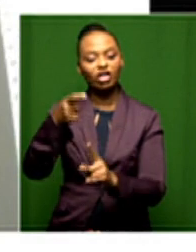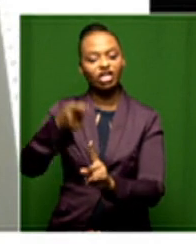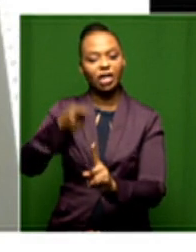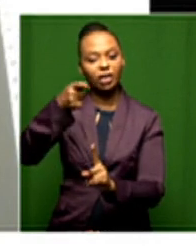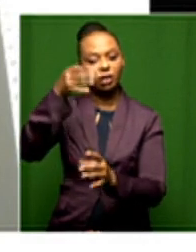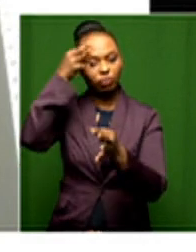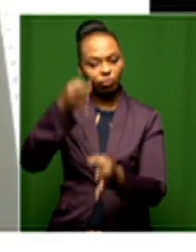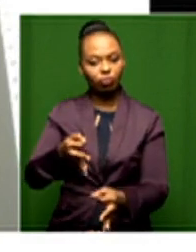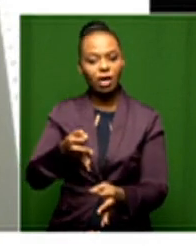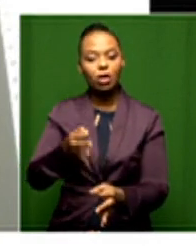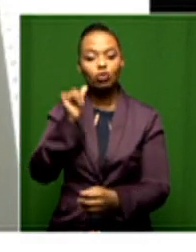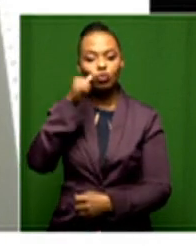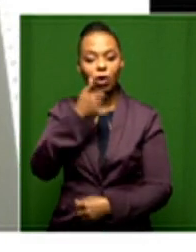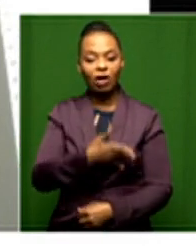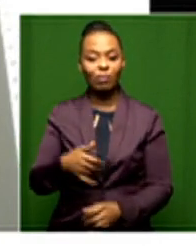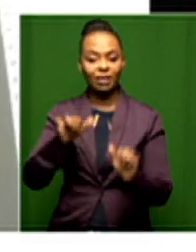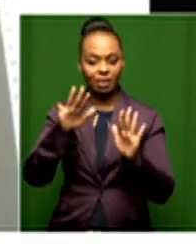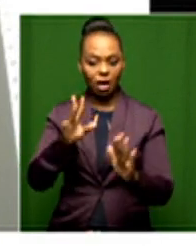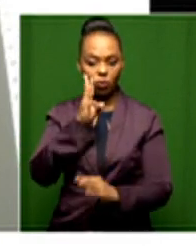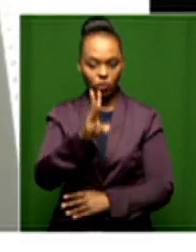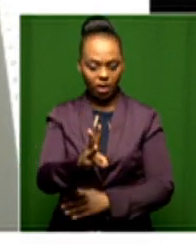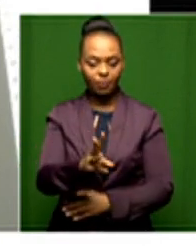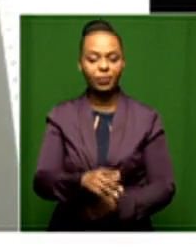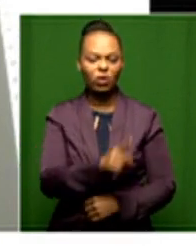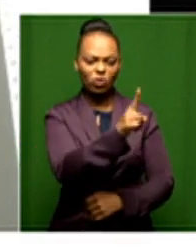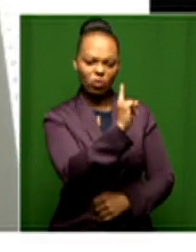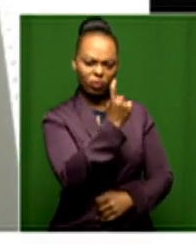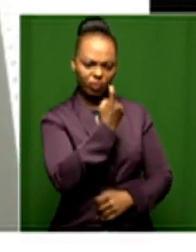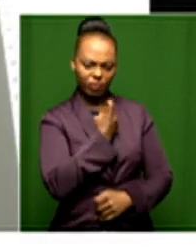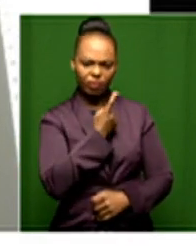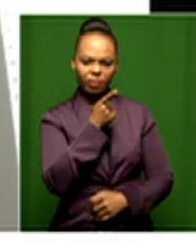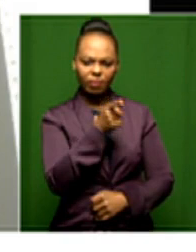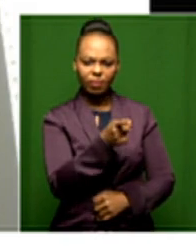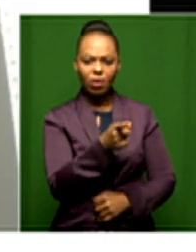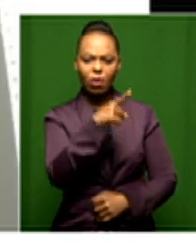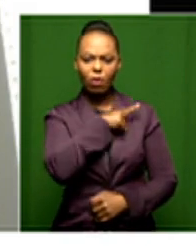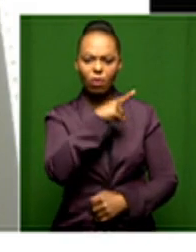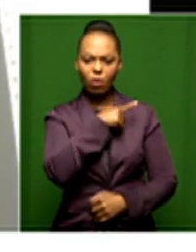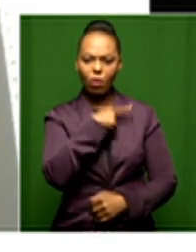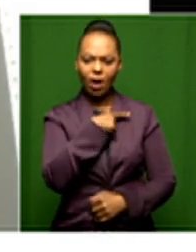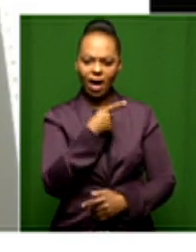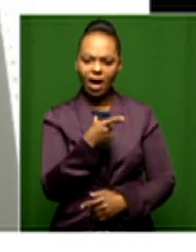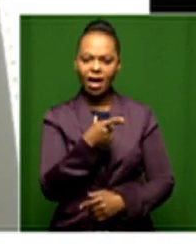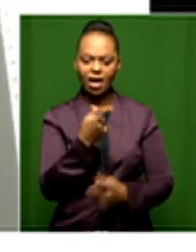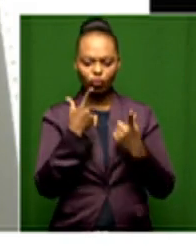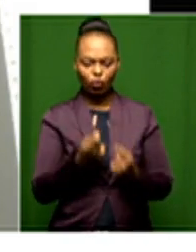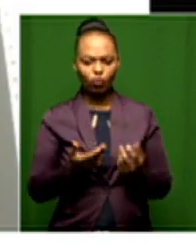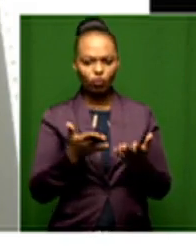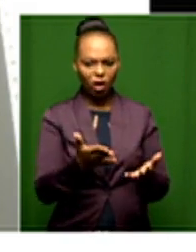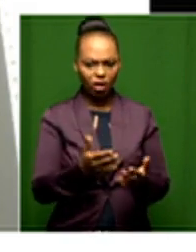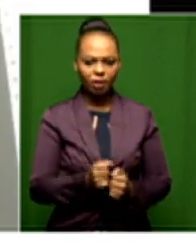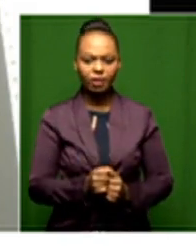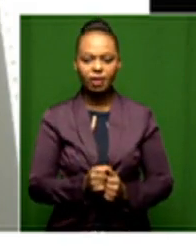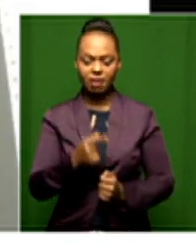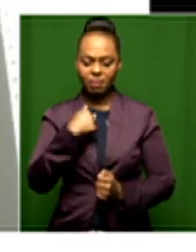tomorrow at 9:30. The question that you asked is, why did we take this action? And I think I need to clarify